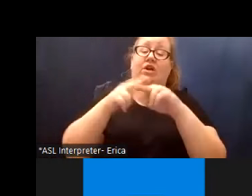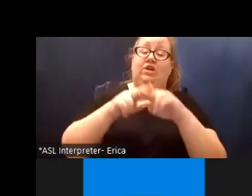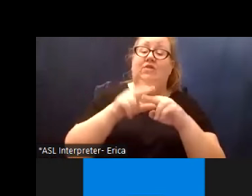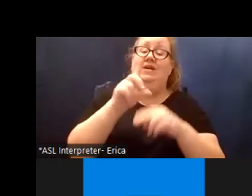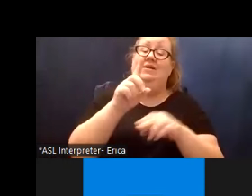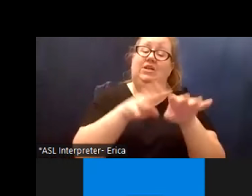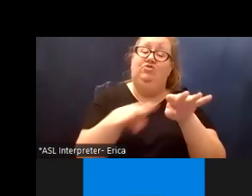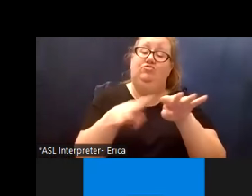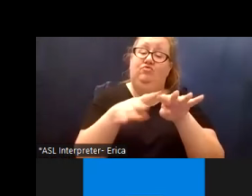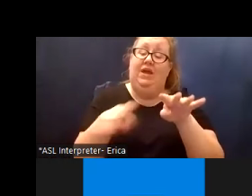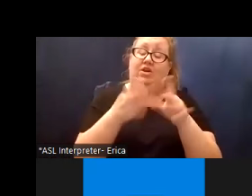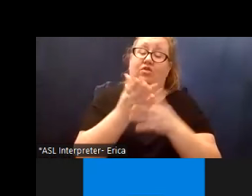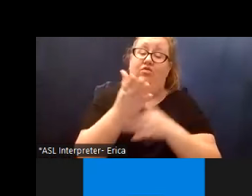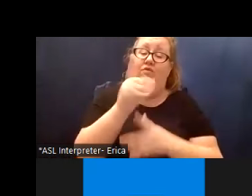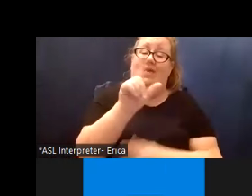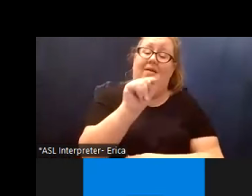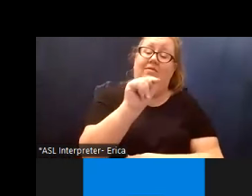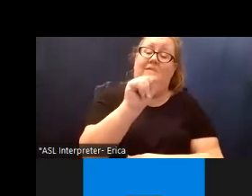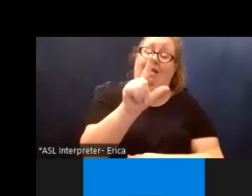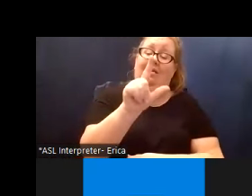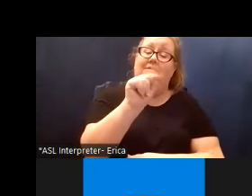the LTCP project.